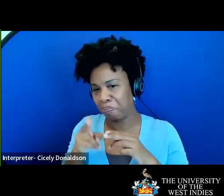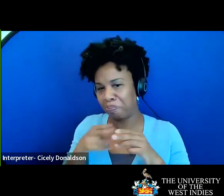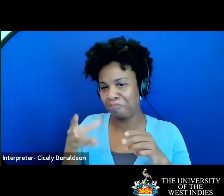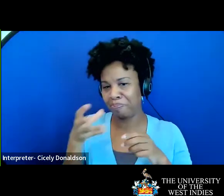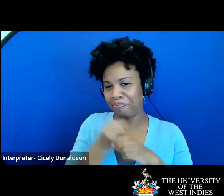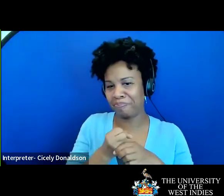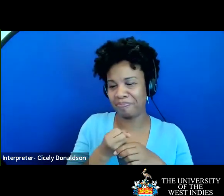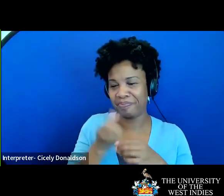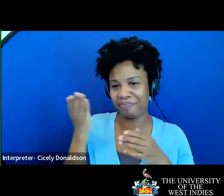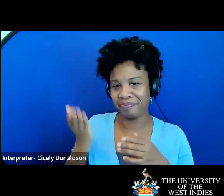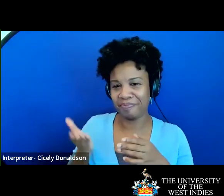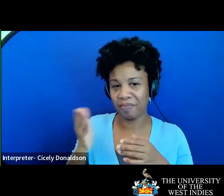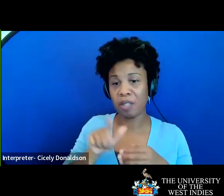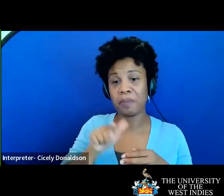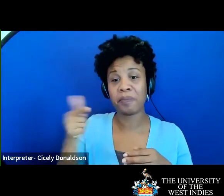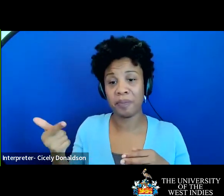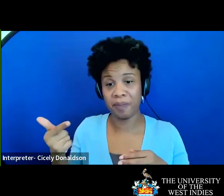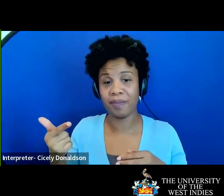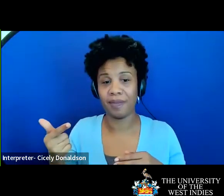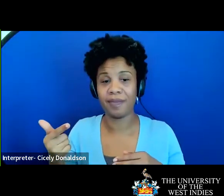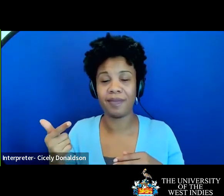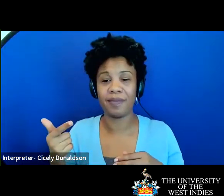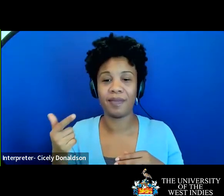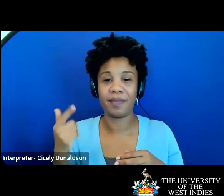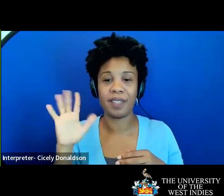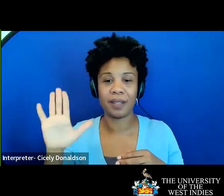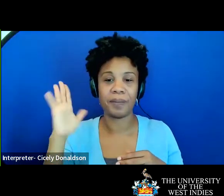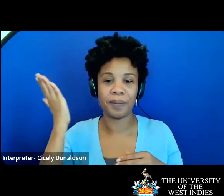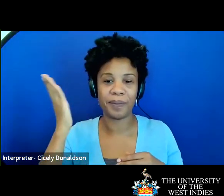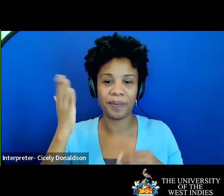him for his presentation.